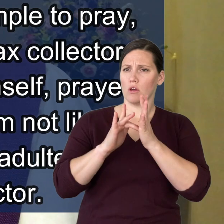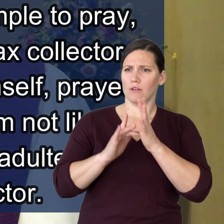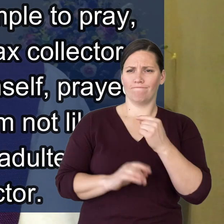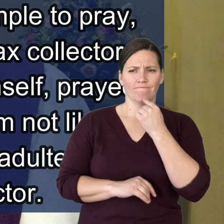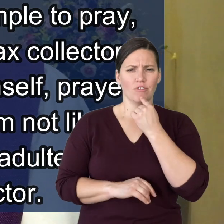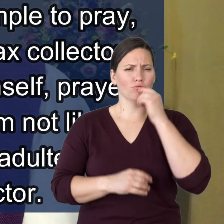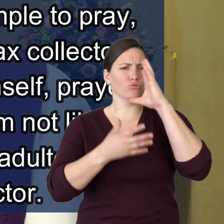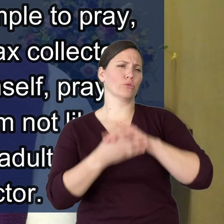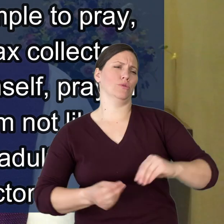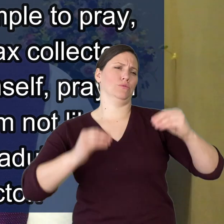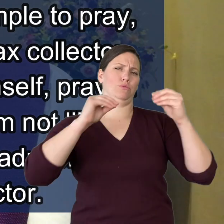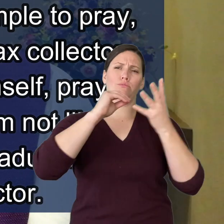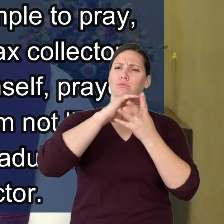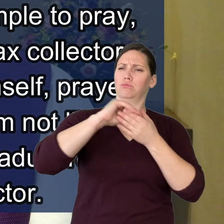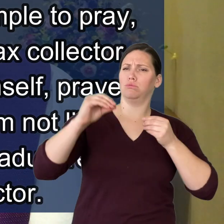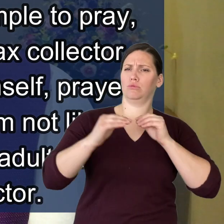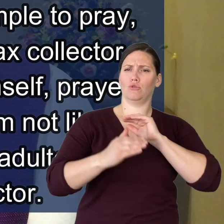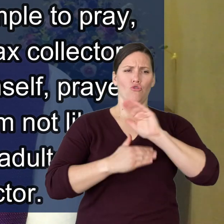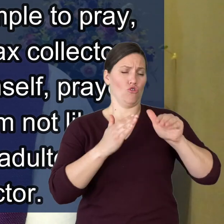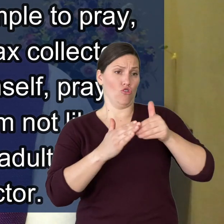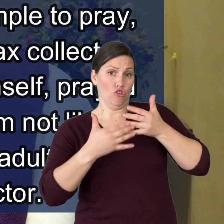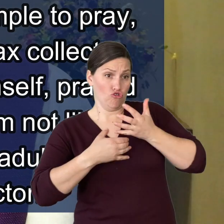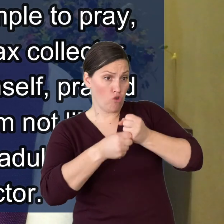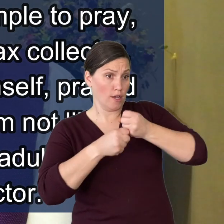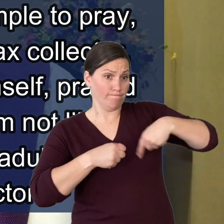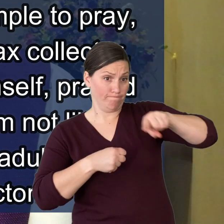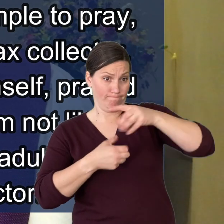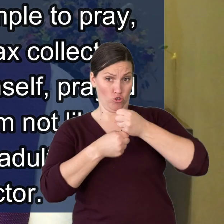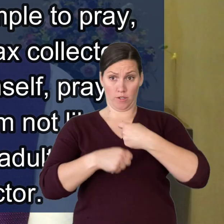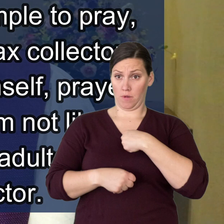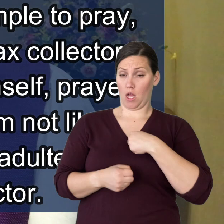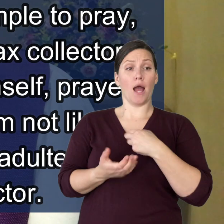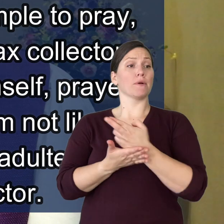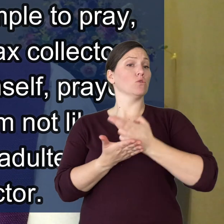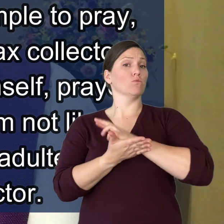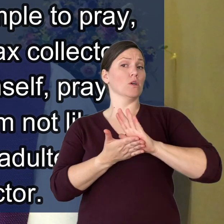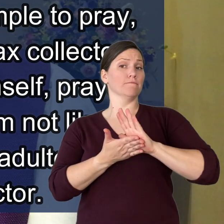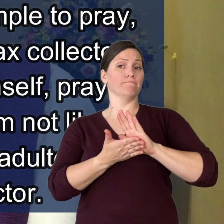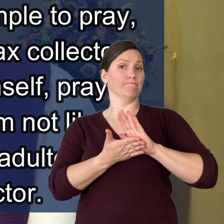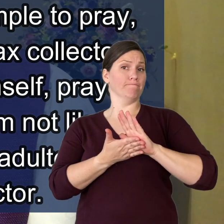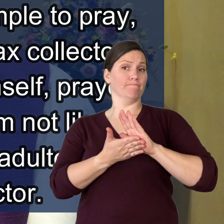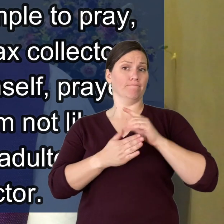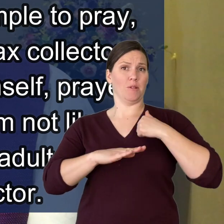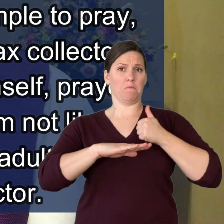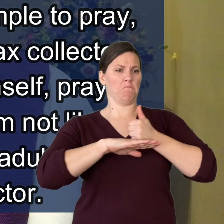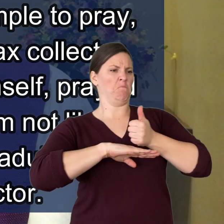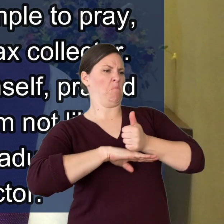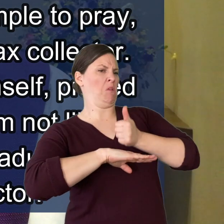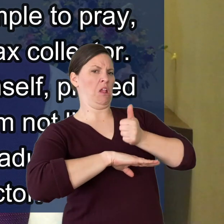Jesus told this parable to some who trusted in themselves that they were righteous and treated others with